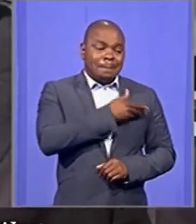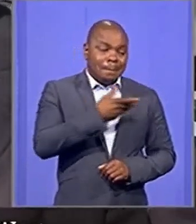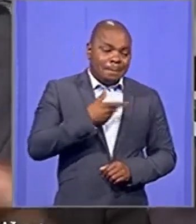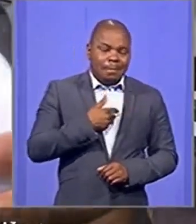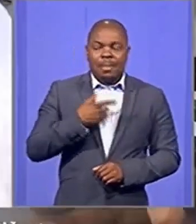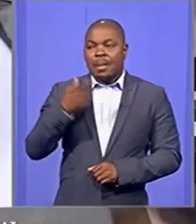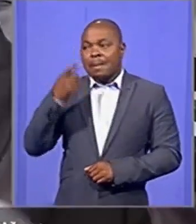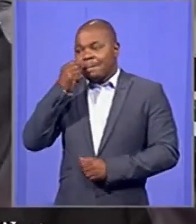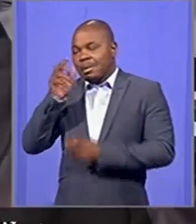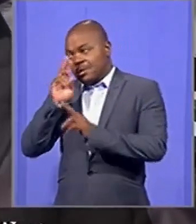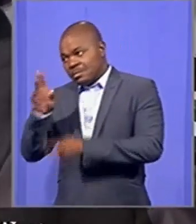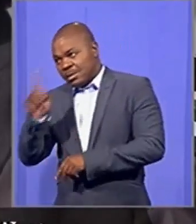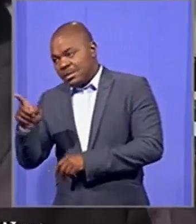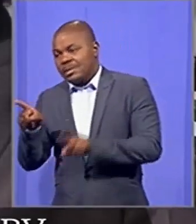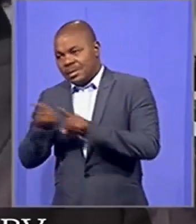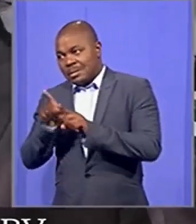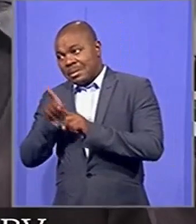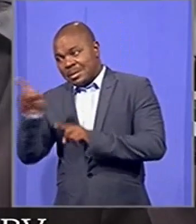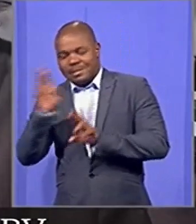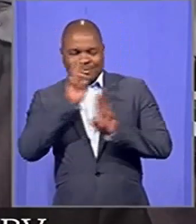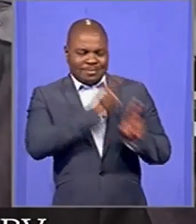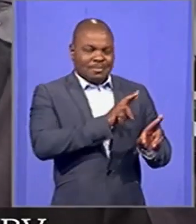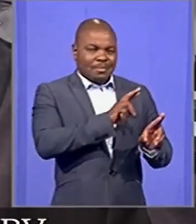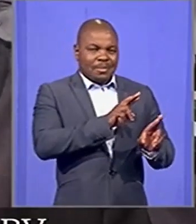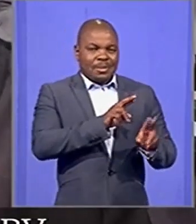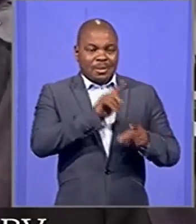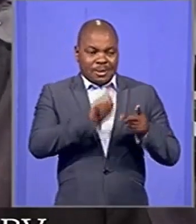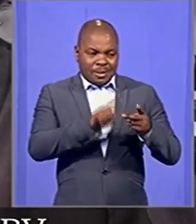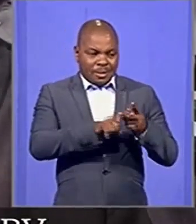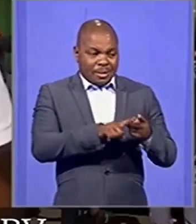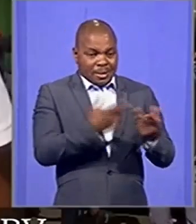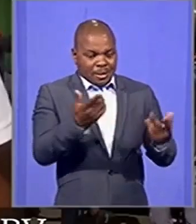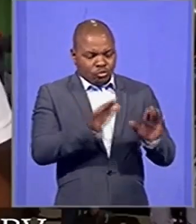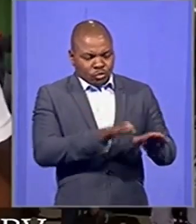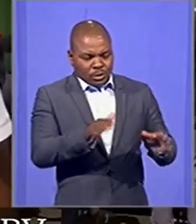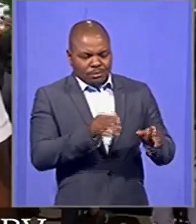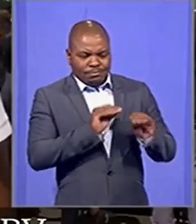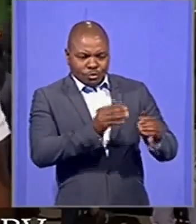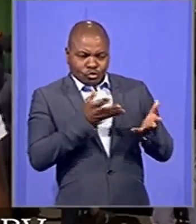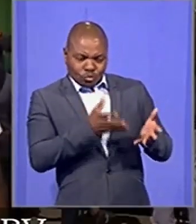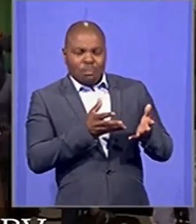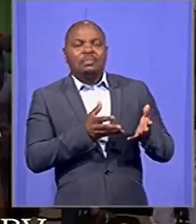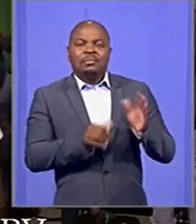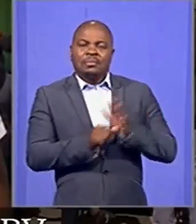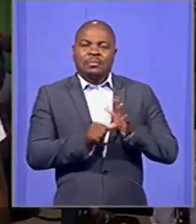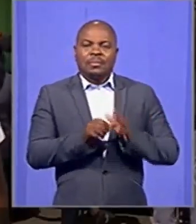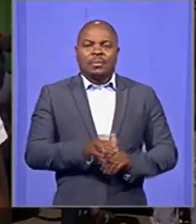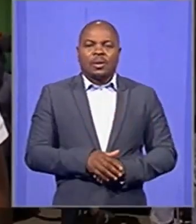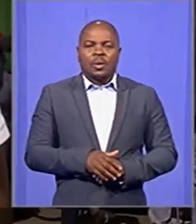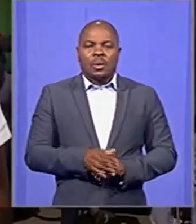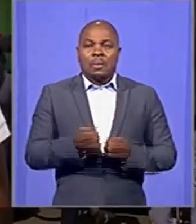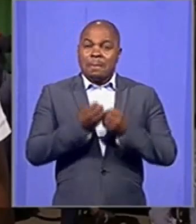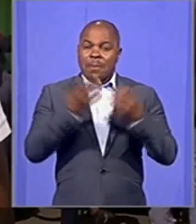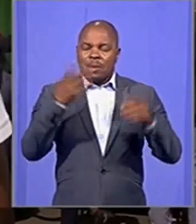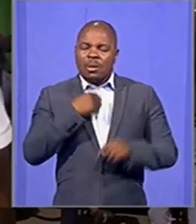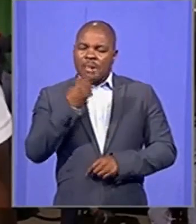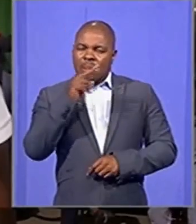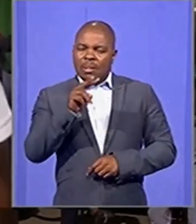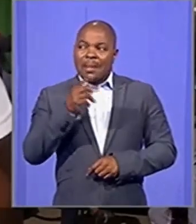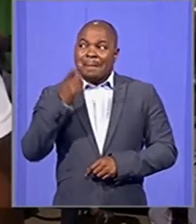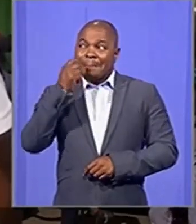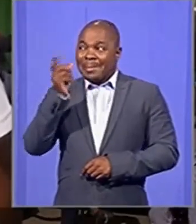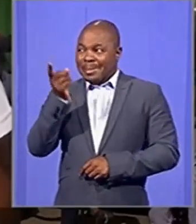ba tlhompe bomme selo seo ha re ka godisa bana ka moetlo o. We have mostly observed that the males are